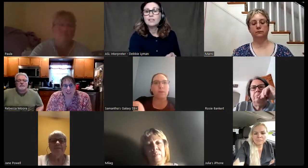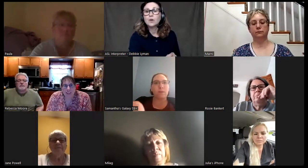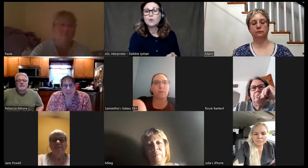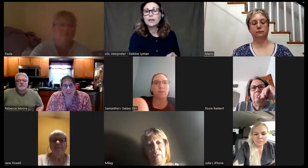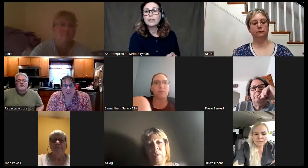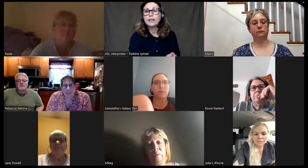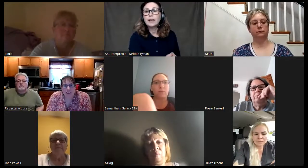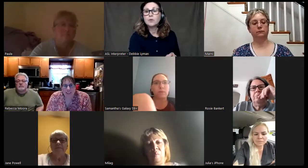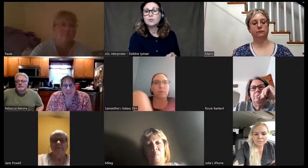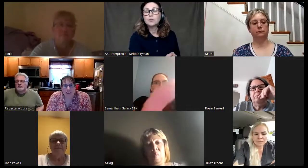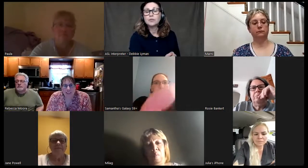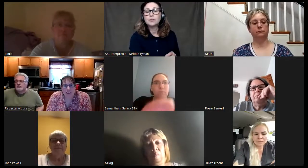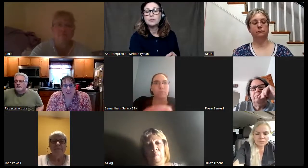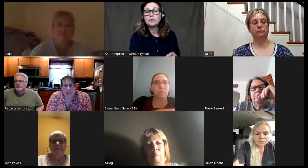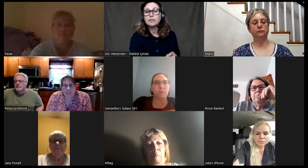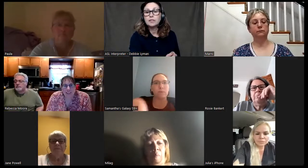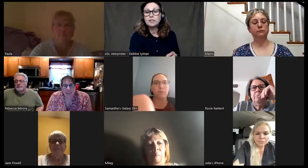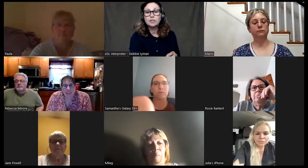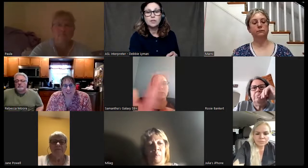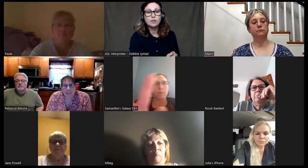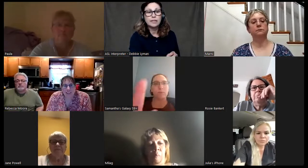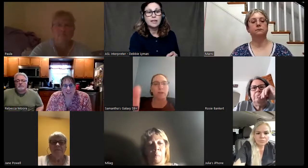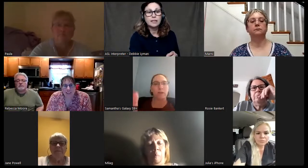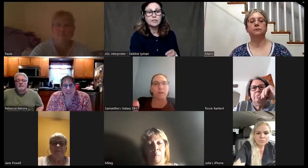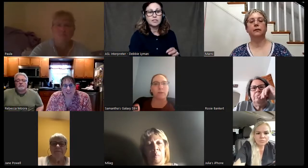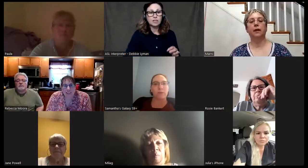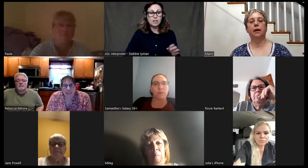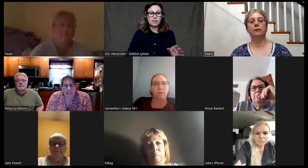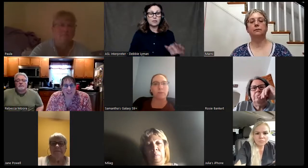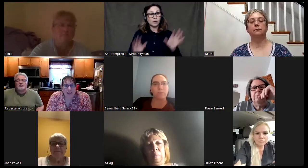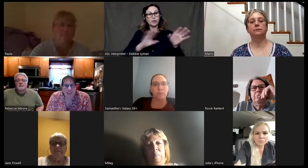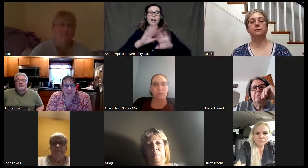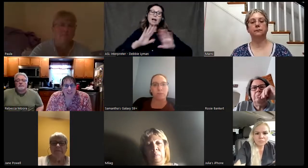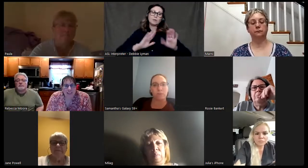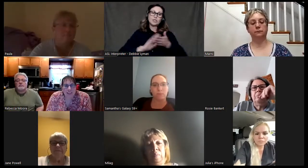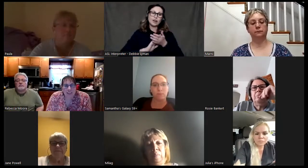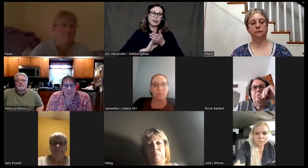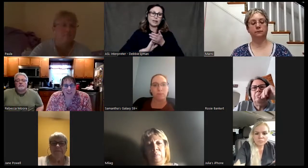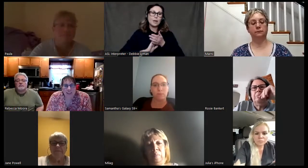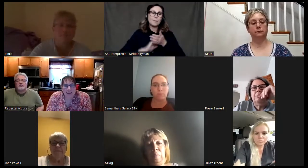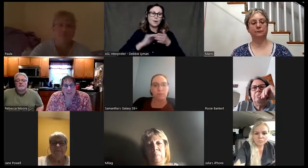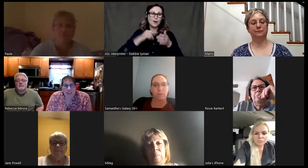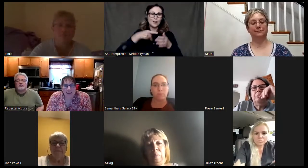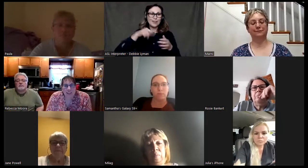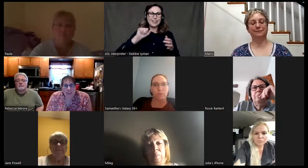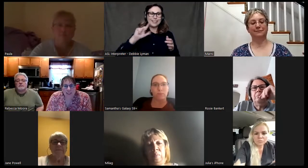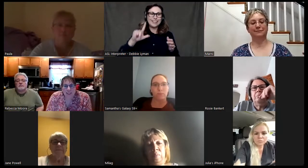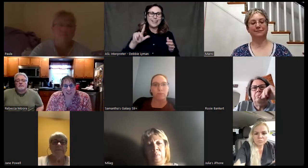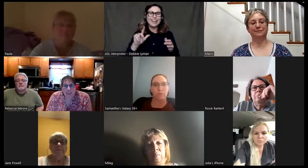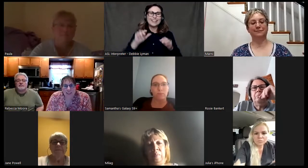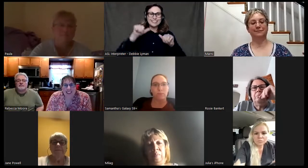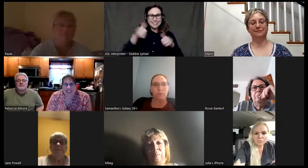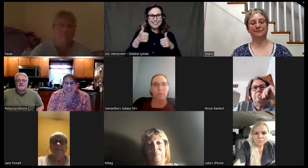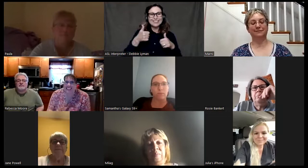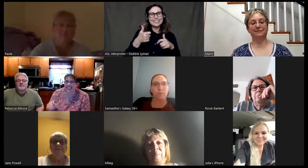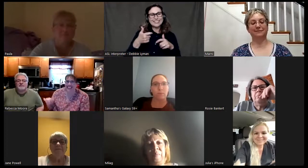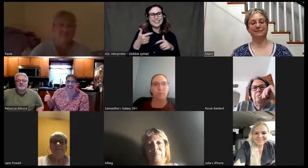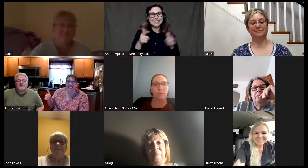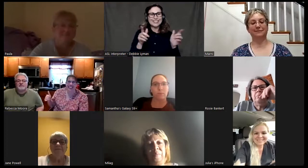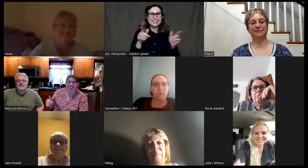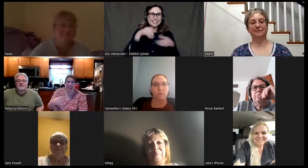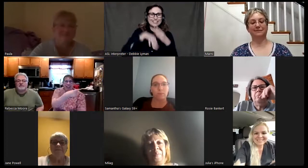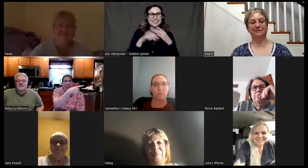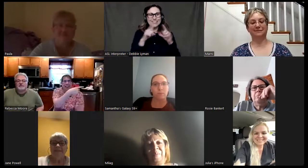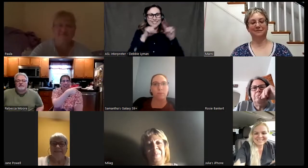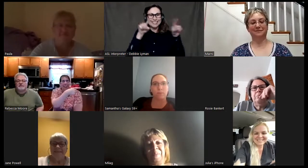Okay, so what I think I will do, since there's only 9 of us on, well, I'm sorry, Paul, there's 10 of us